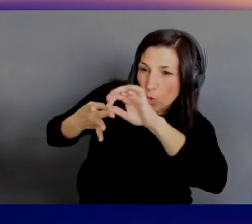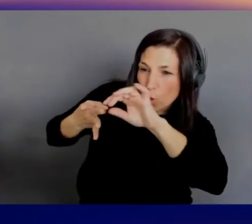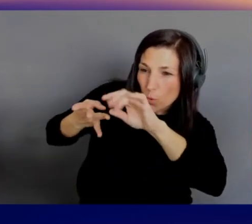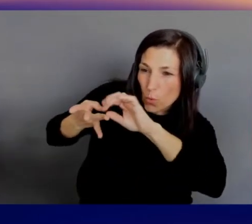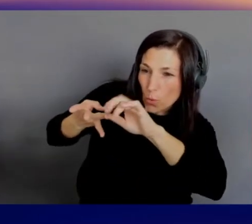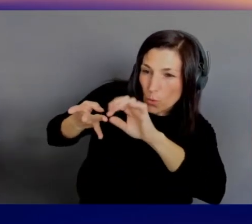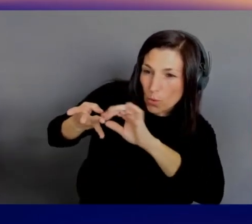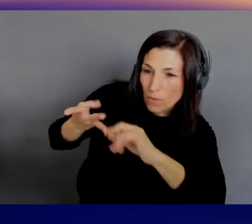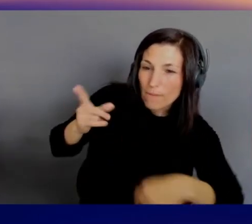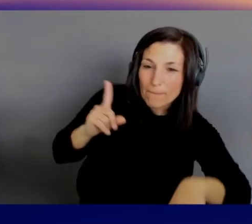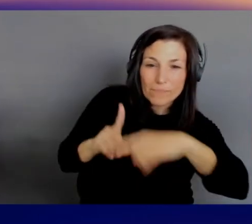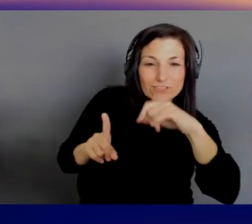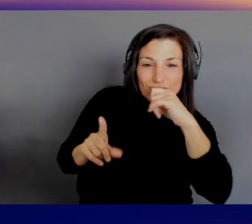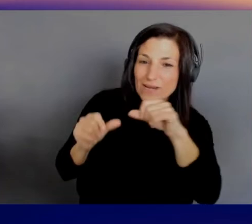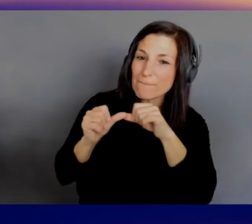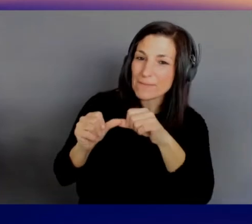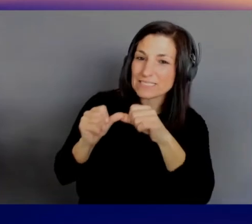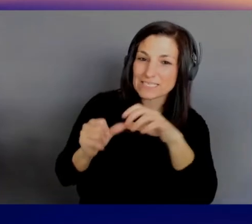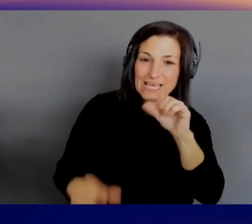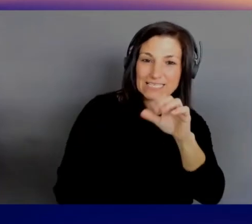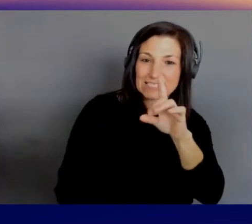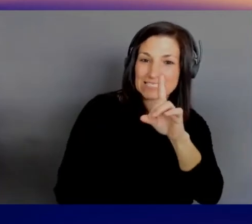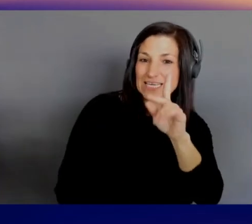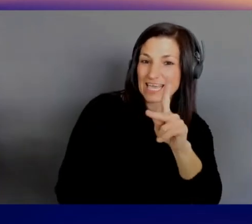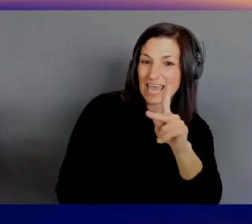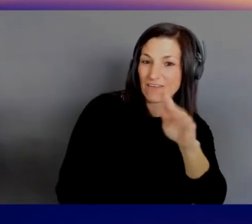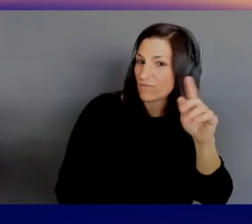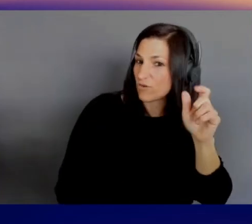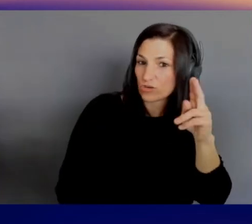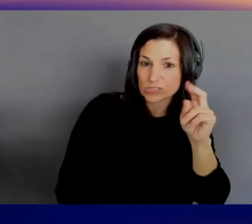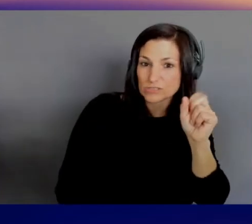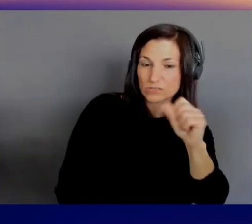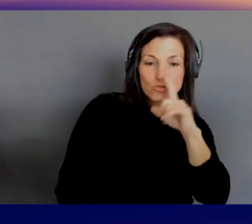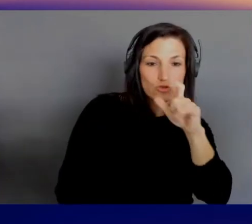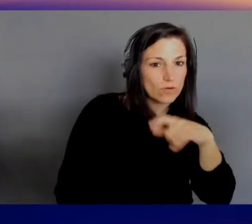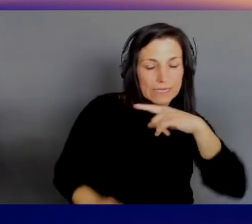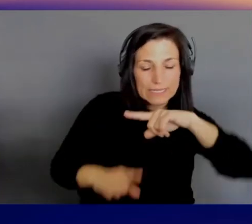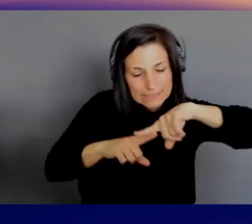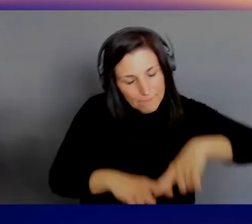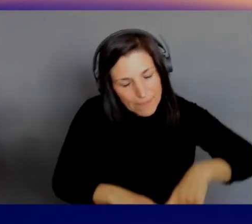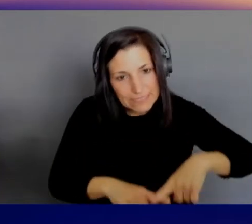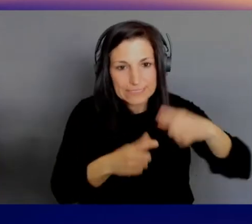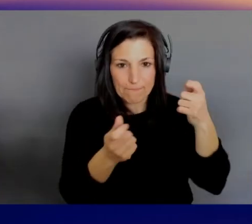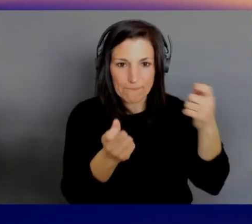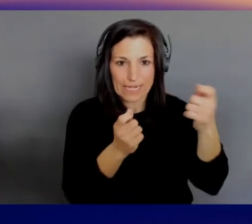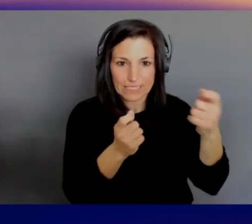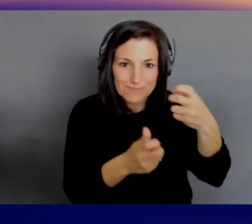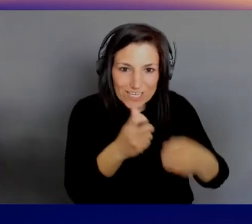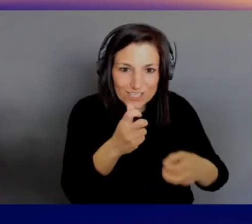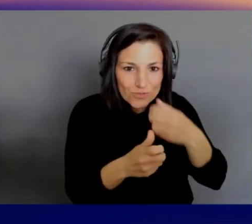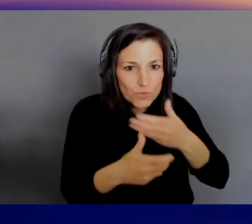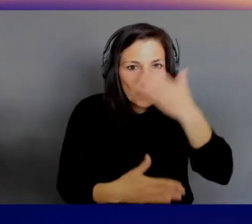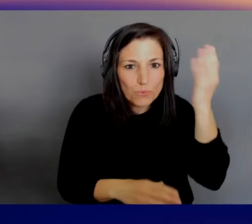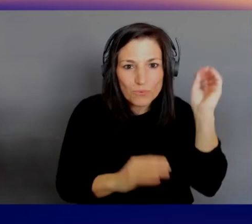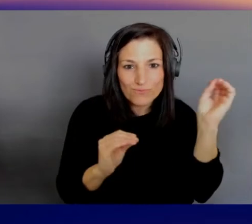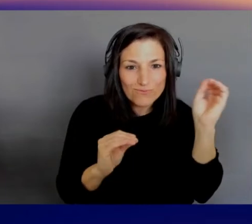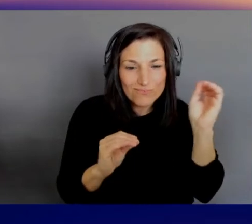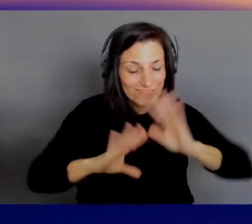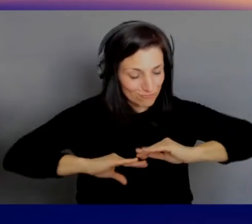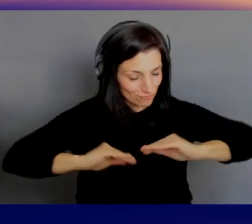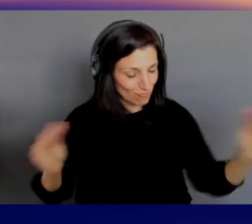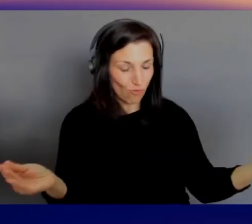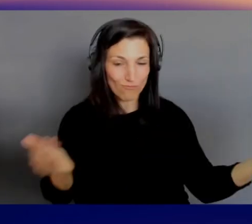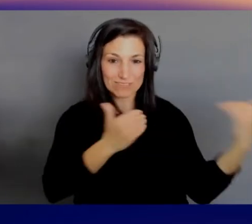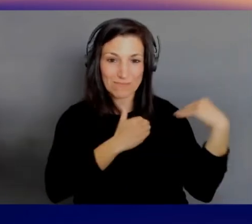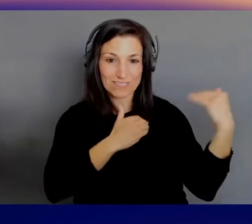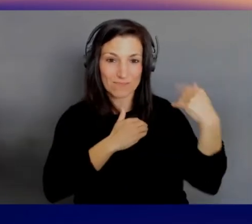maintaining the SDK versions. Yes. You're not exactly. having dependency management issues. Exactly. You don't have any of that responsibility That's true. left anymore.